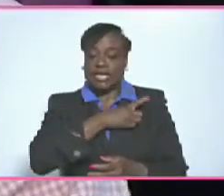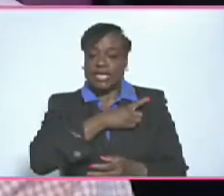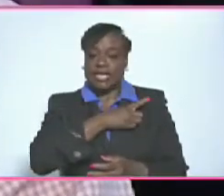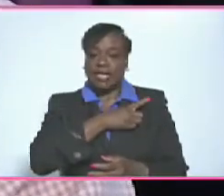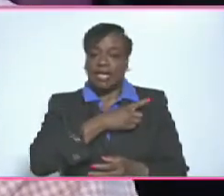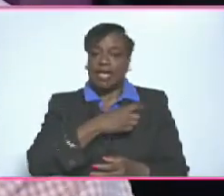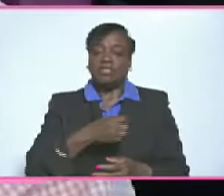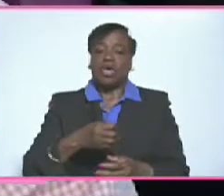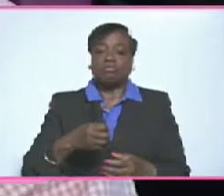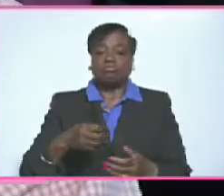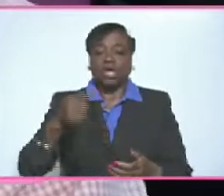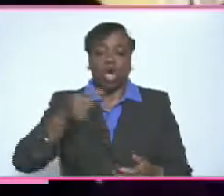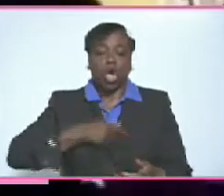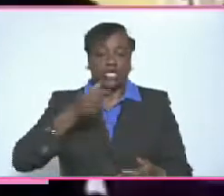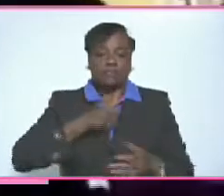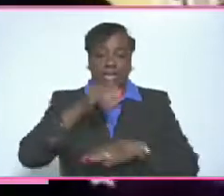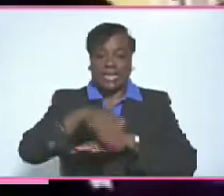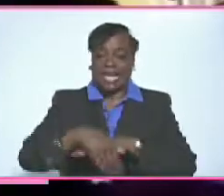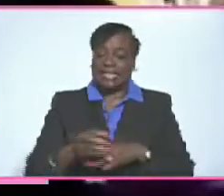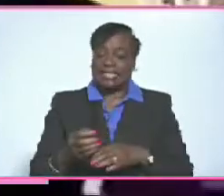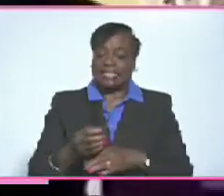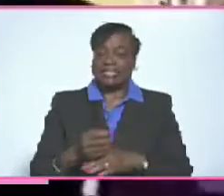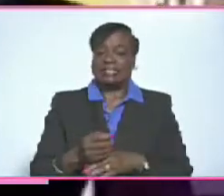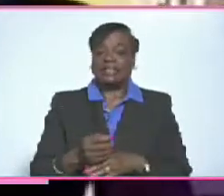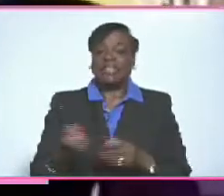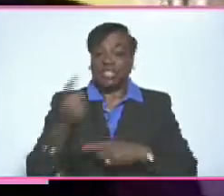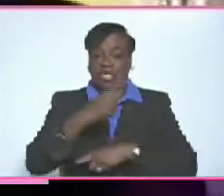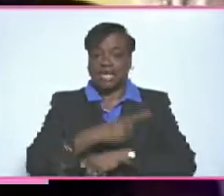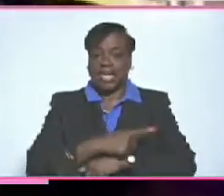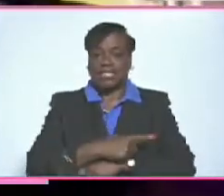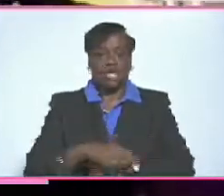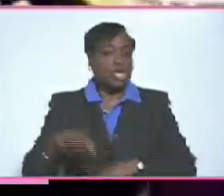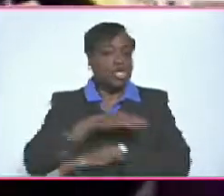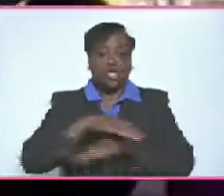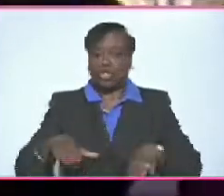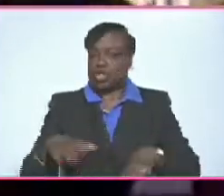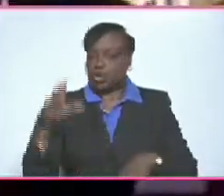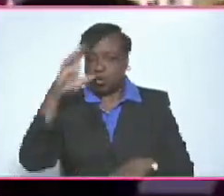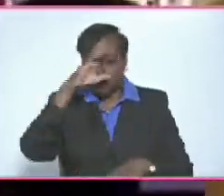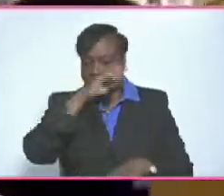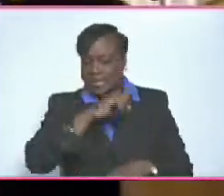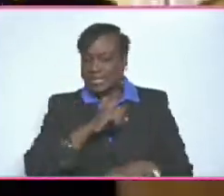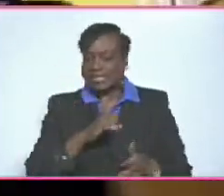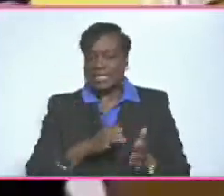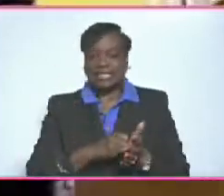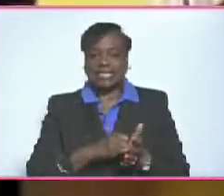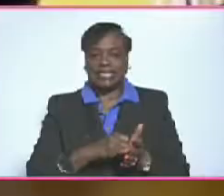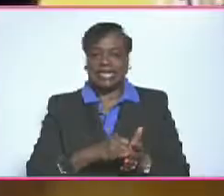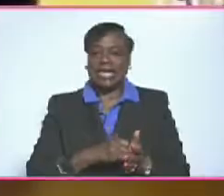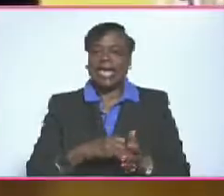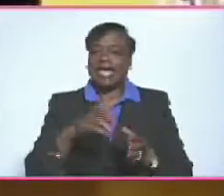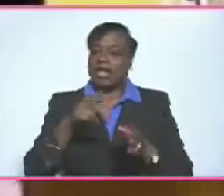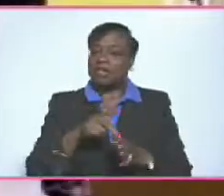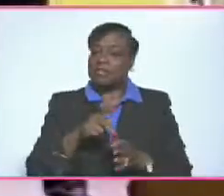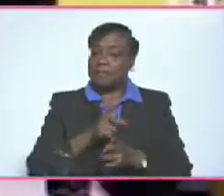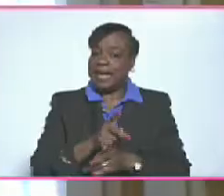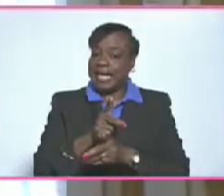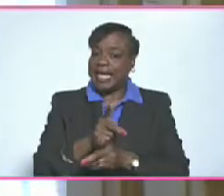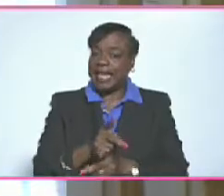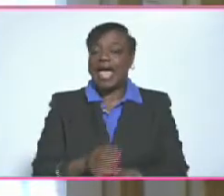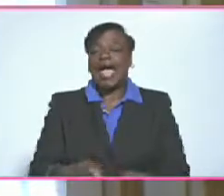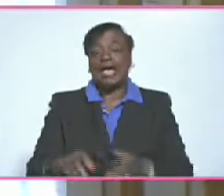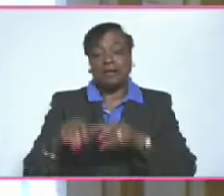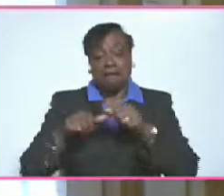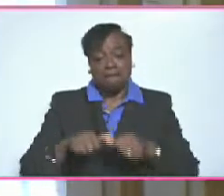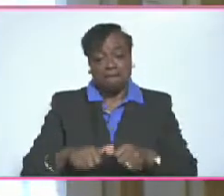tonight with Simeon Odin. Shouldn't miss it. You need to get down there, get on the plane, and follow the rhythm, because the rhythm is going to get you. Well, Bahamian